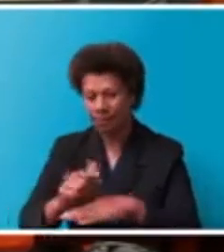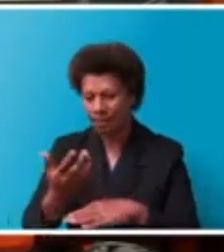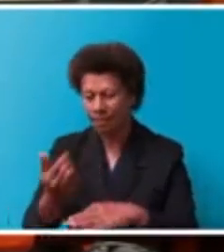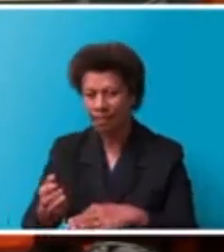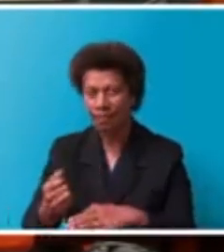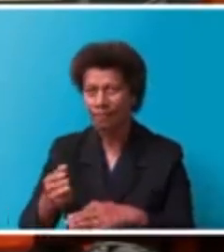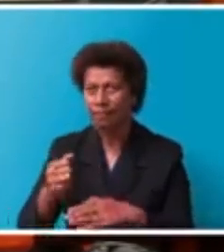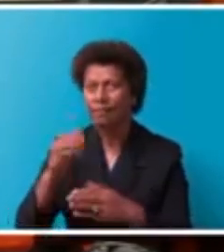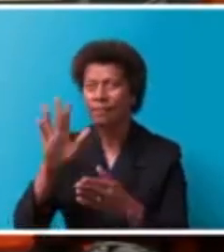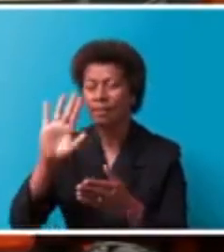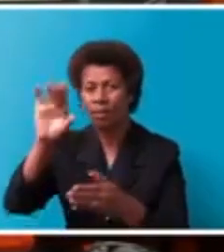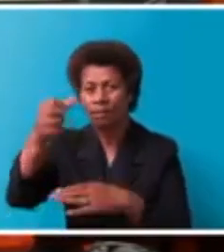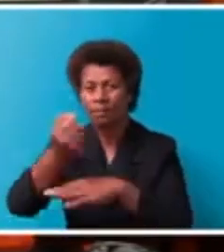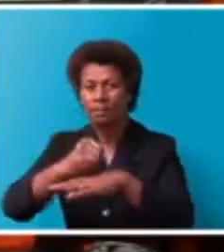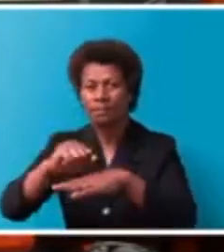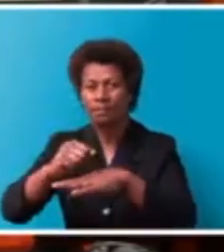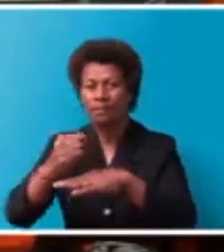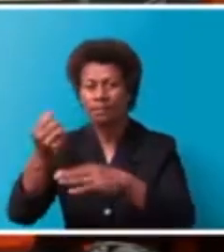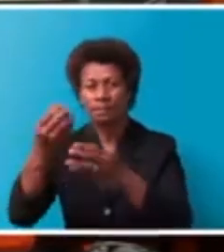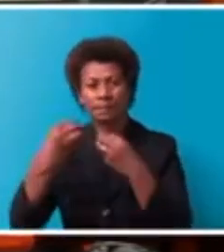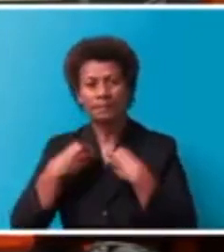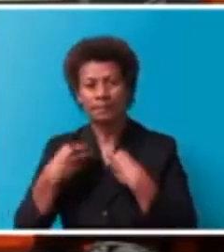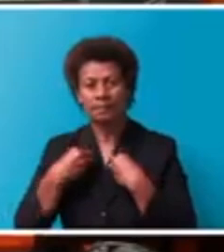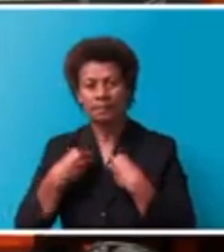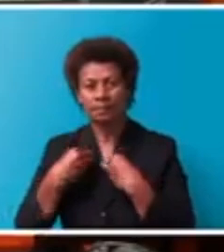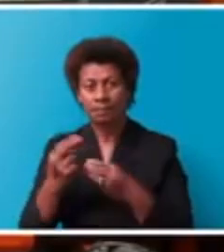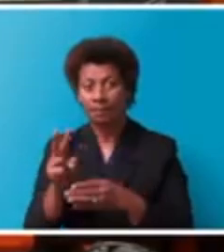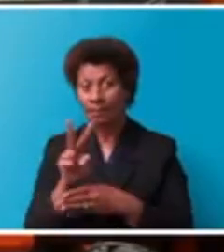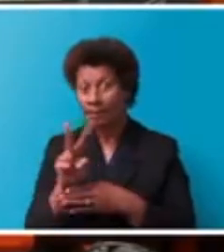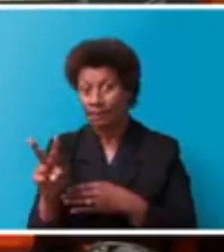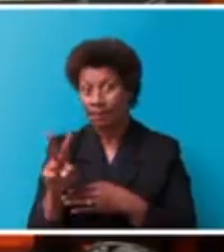overseas investors valued, as of now,